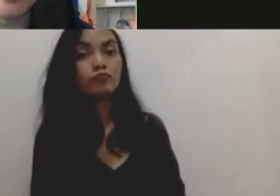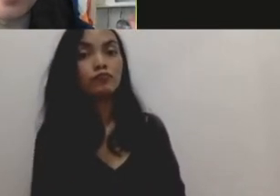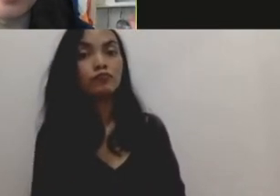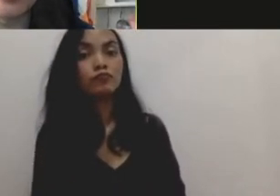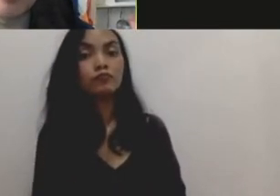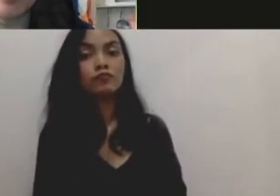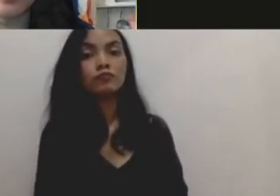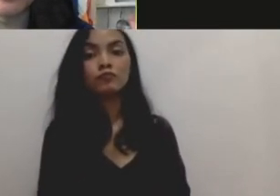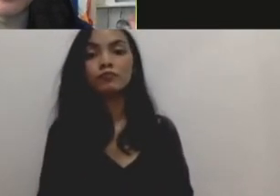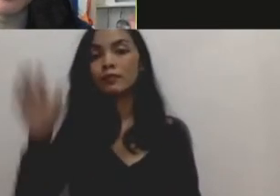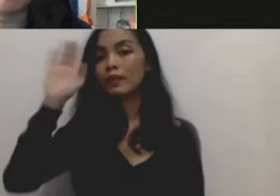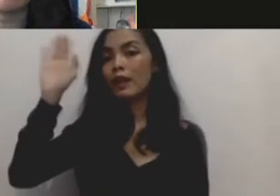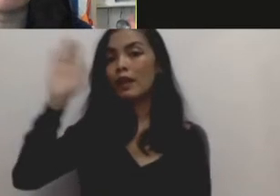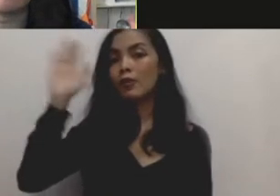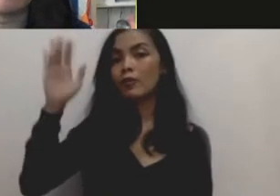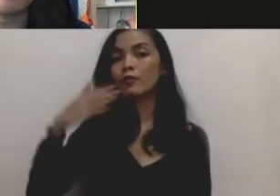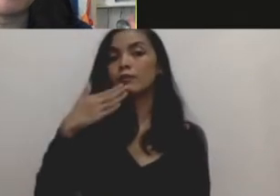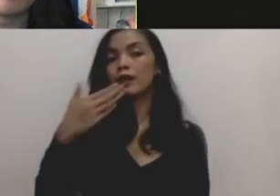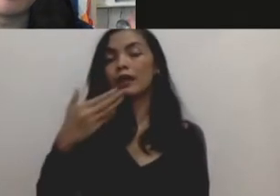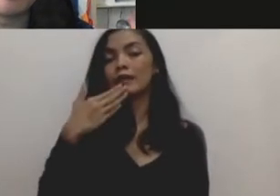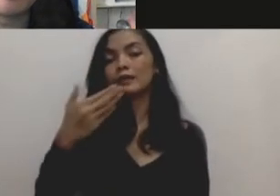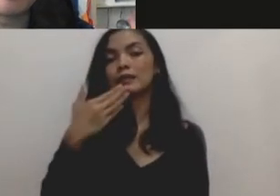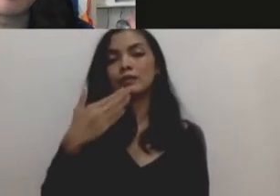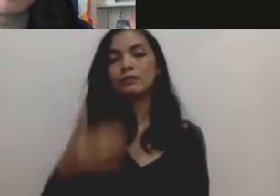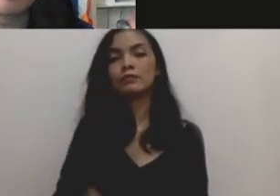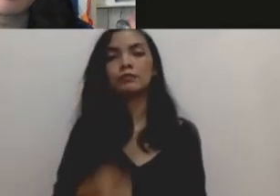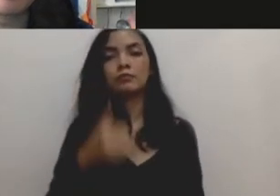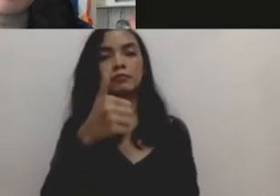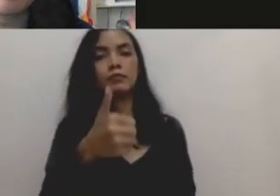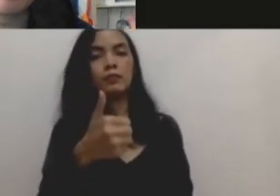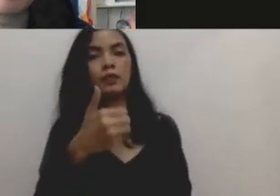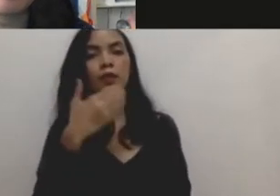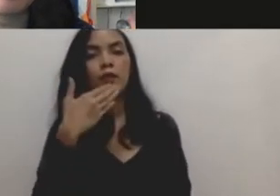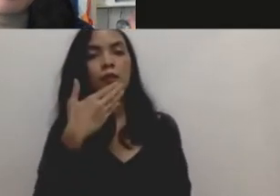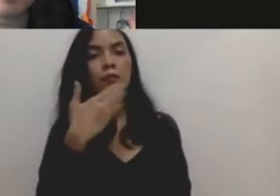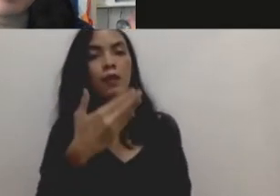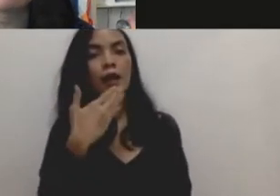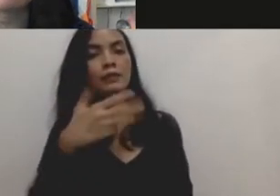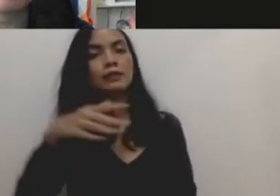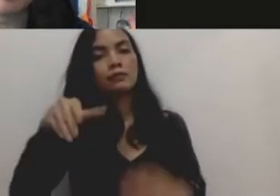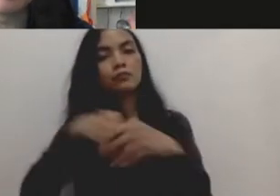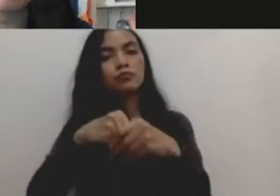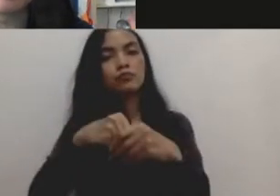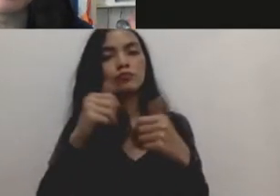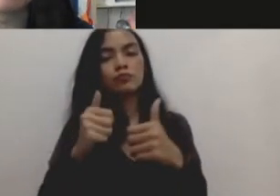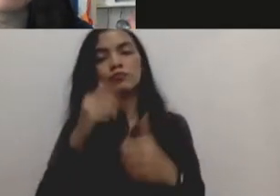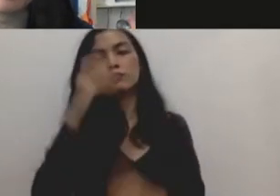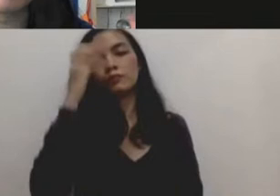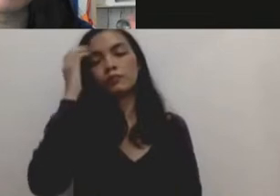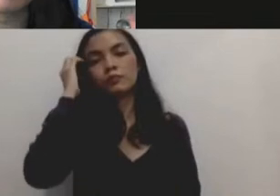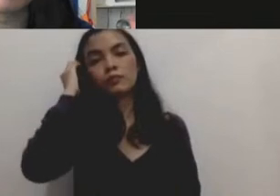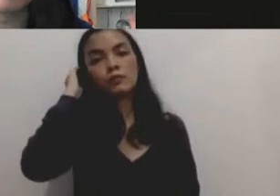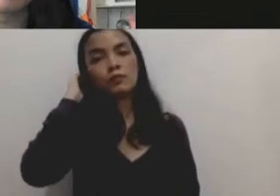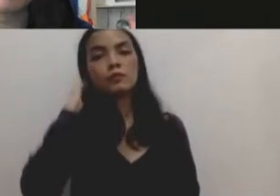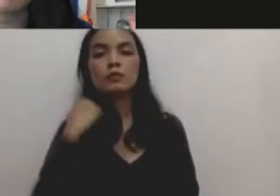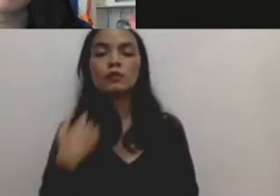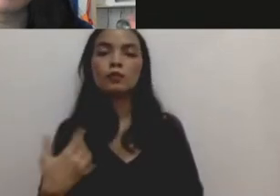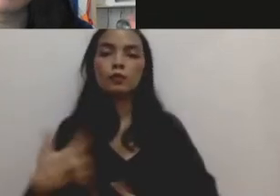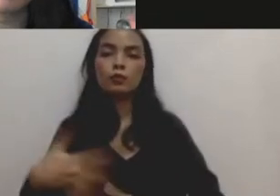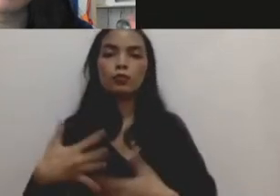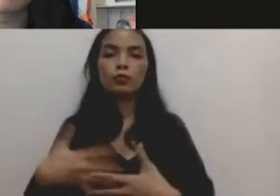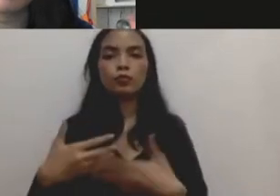Doing well. Thank you so much. Thank you, Chay, for joining us tonight. Really appreciate